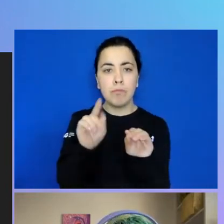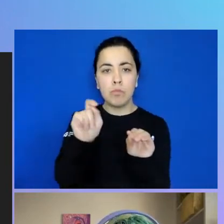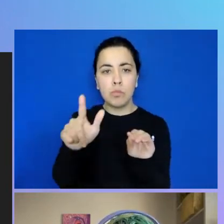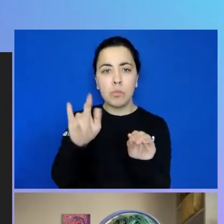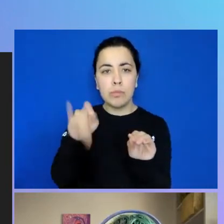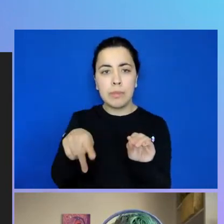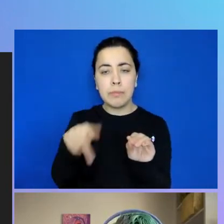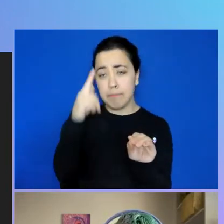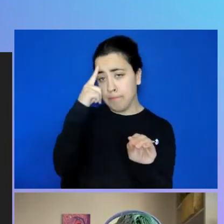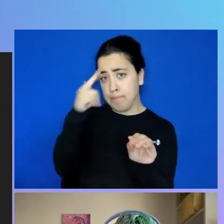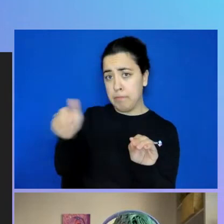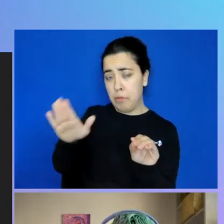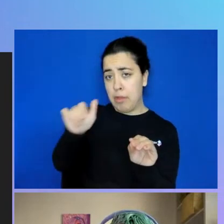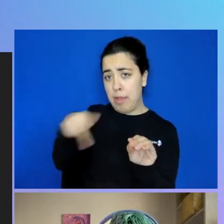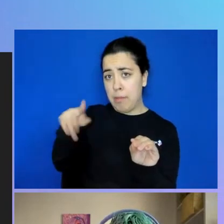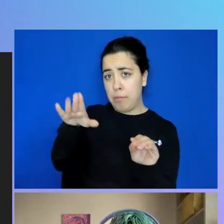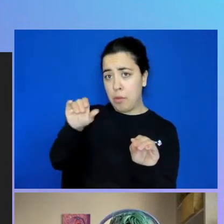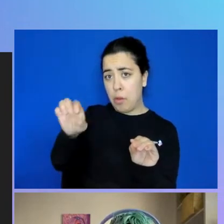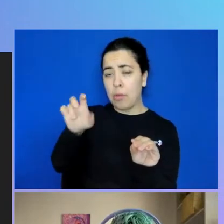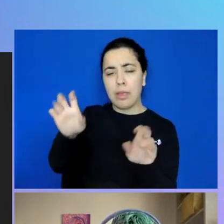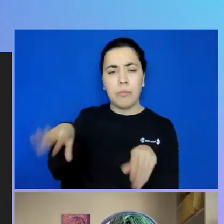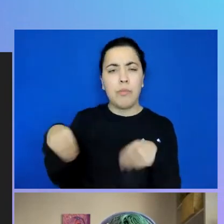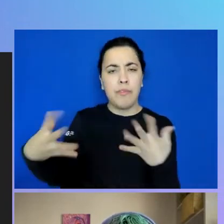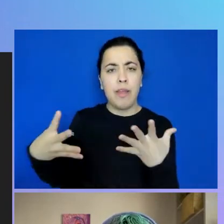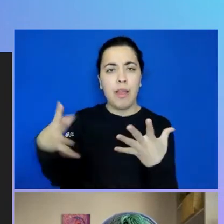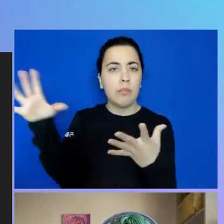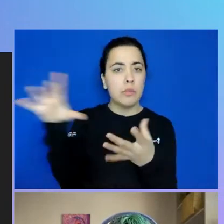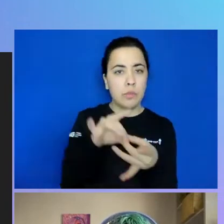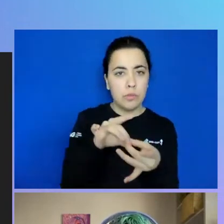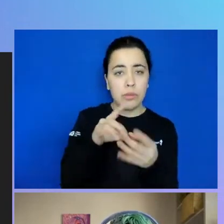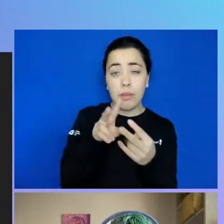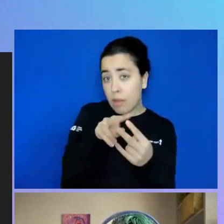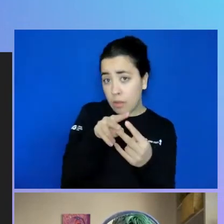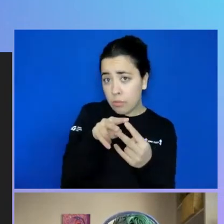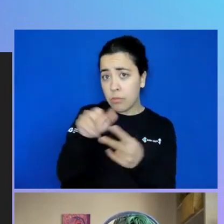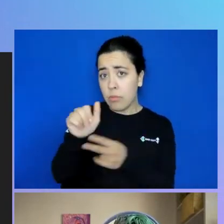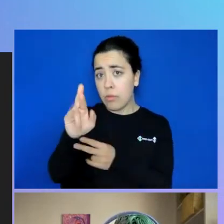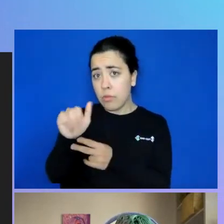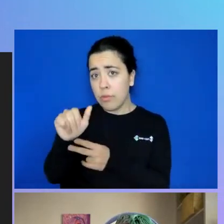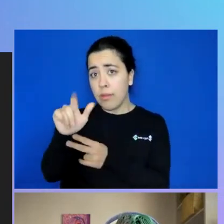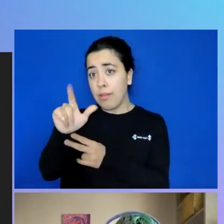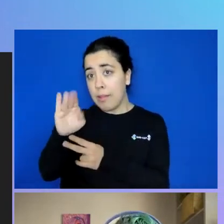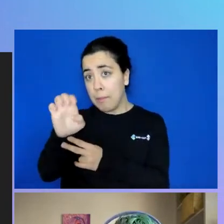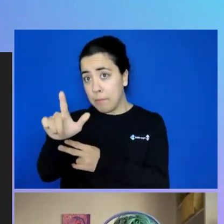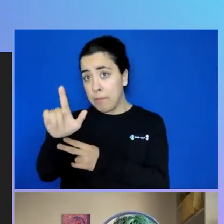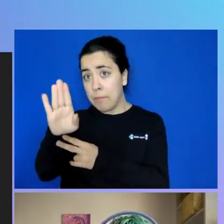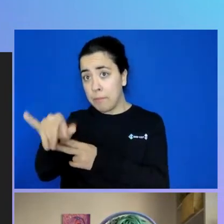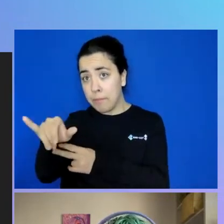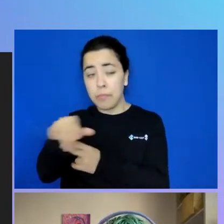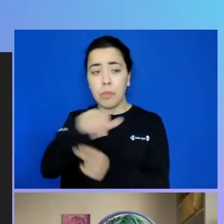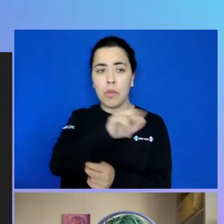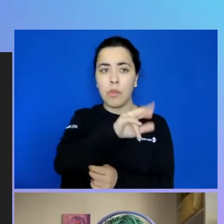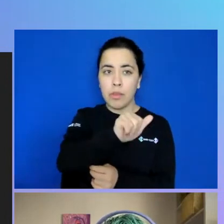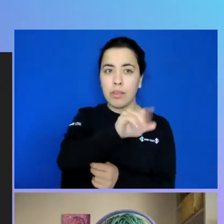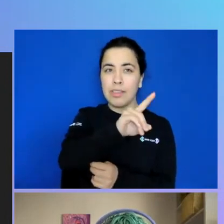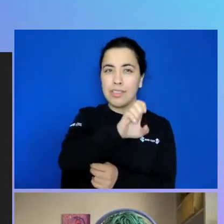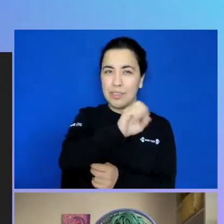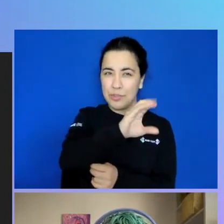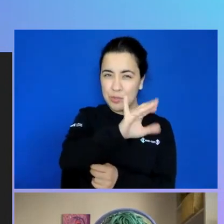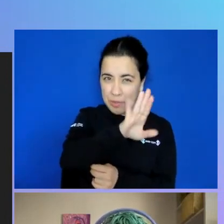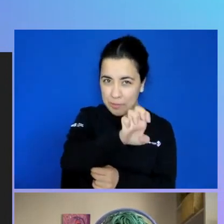code, they're able to provide an association of either the aria labeled by property or the aria described by